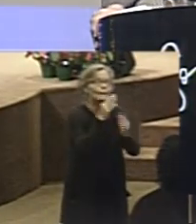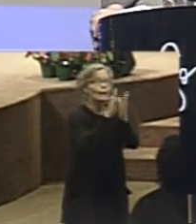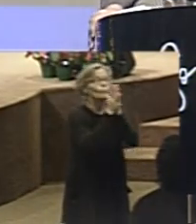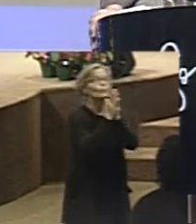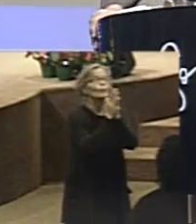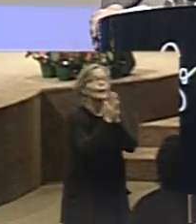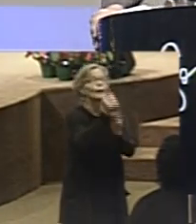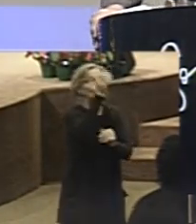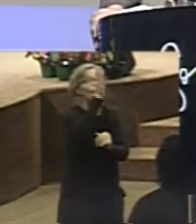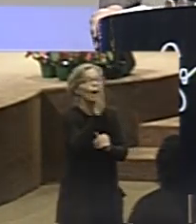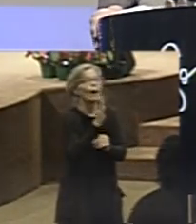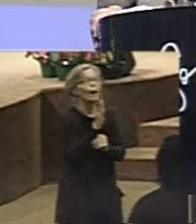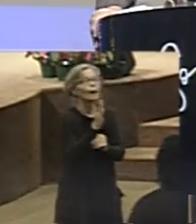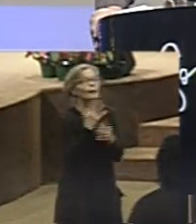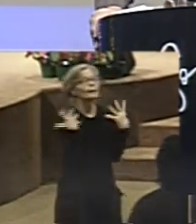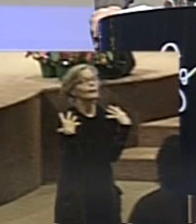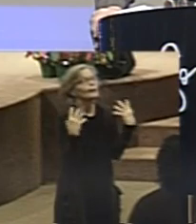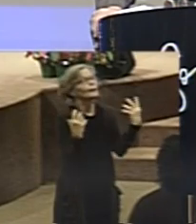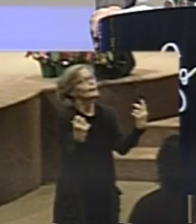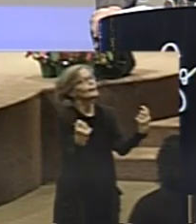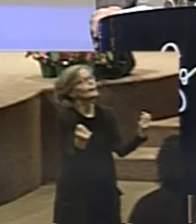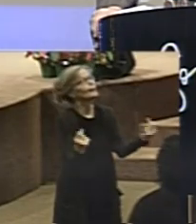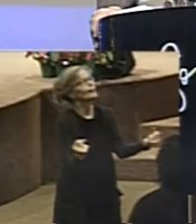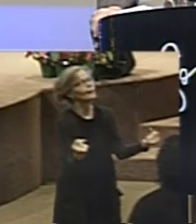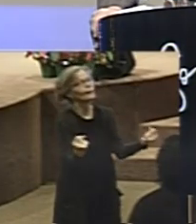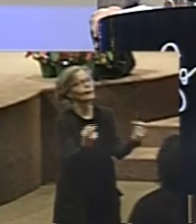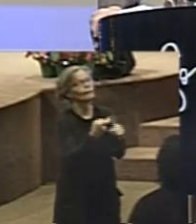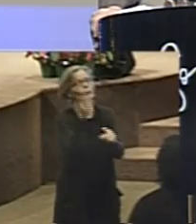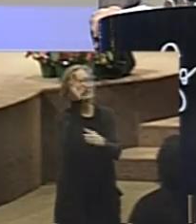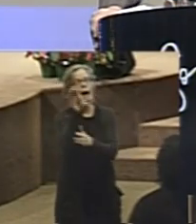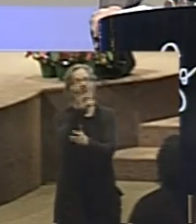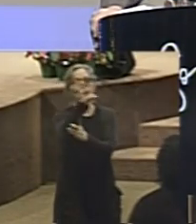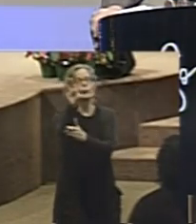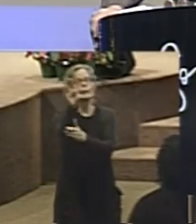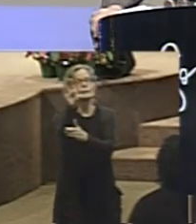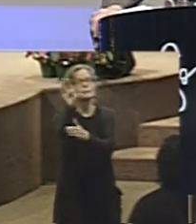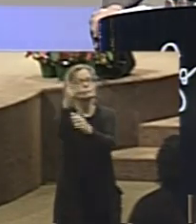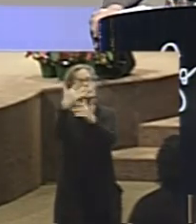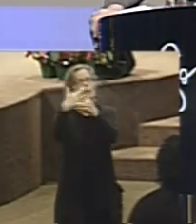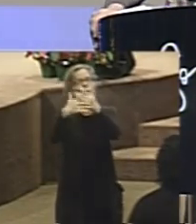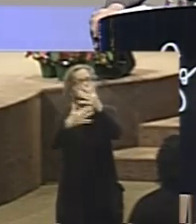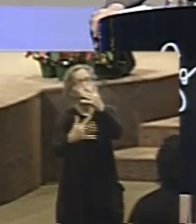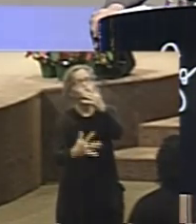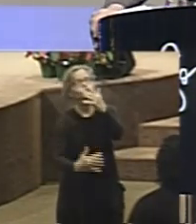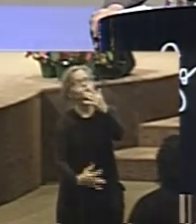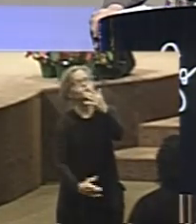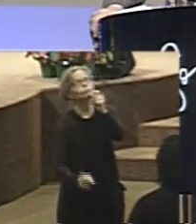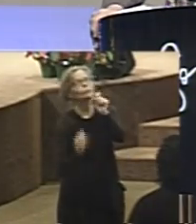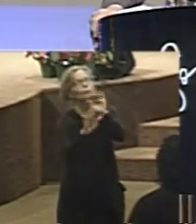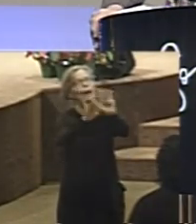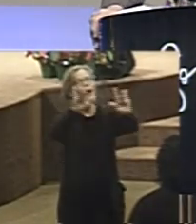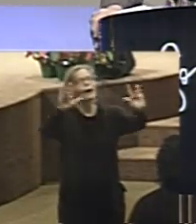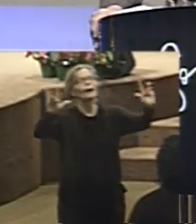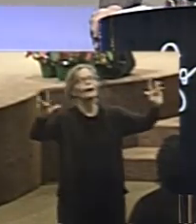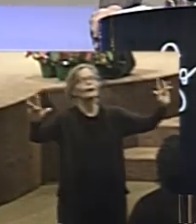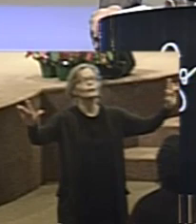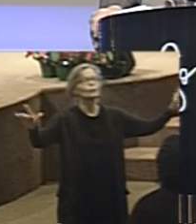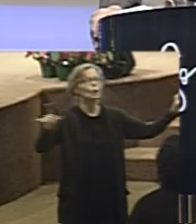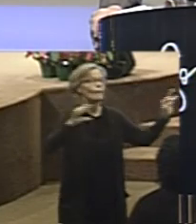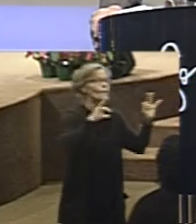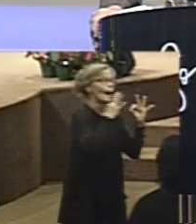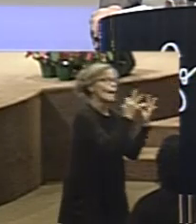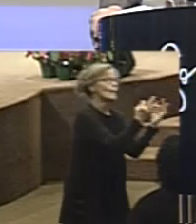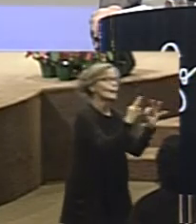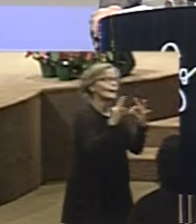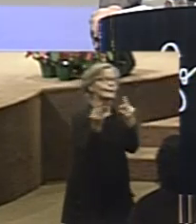that the healing virtue of Calvary will run like a river through our families and our homes, that